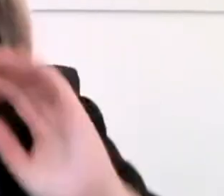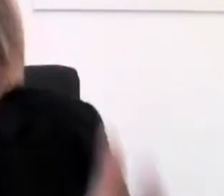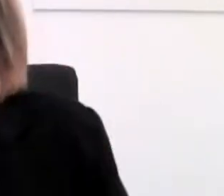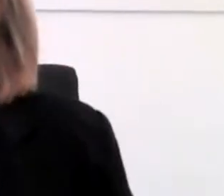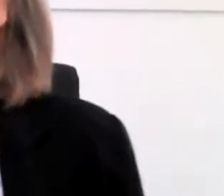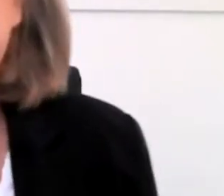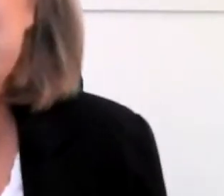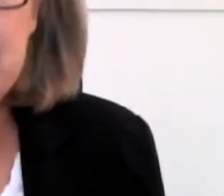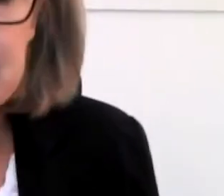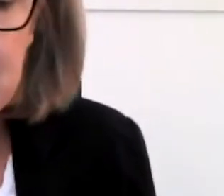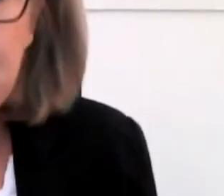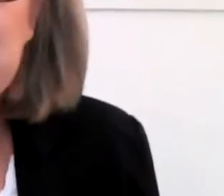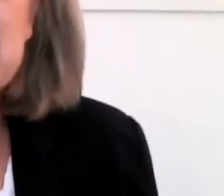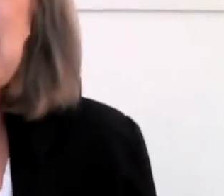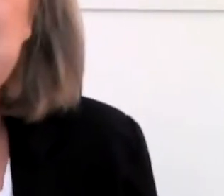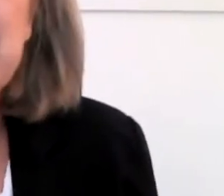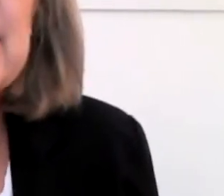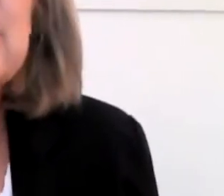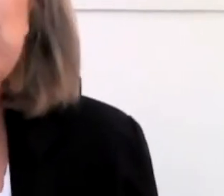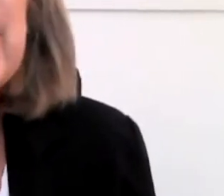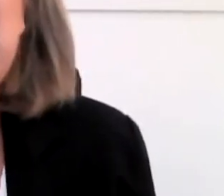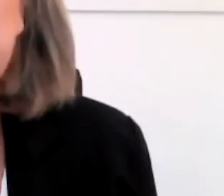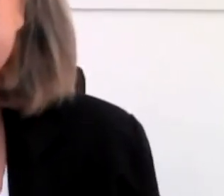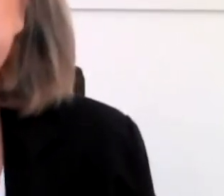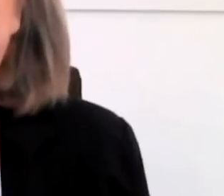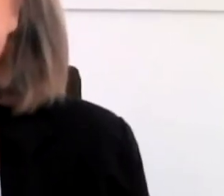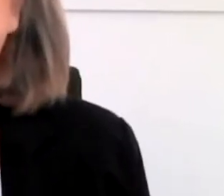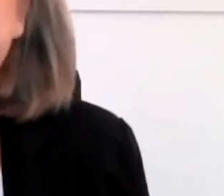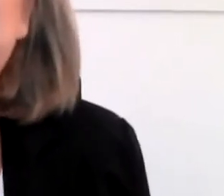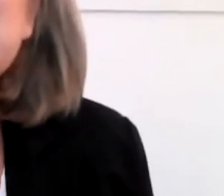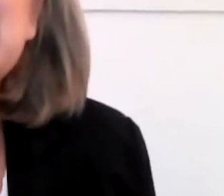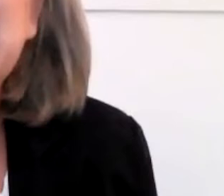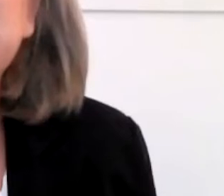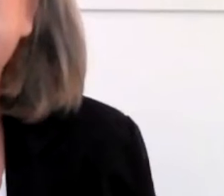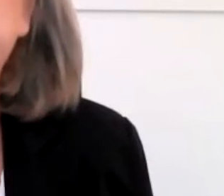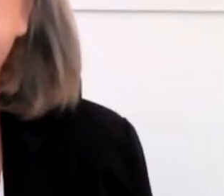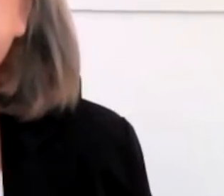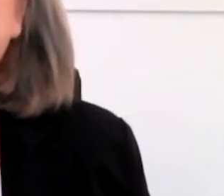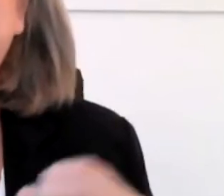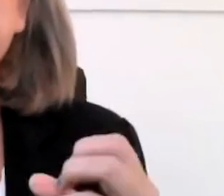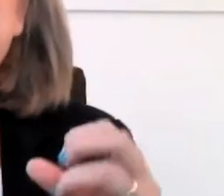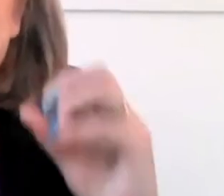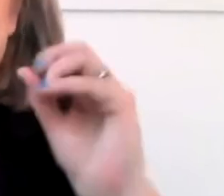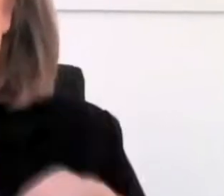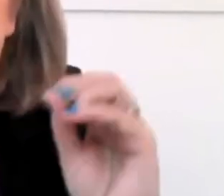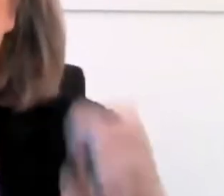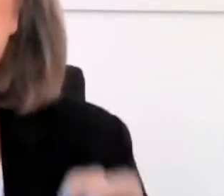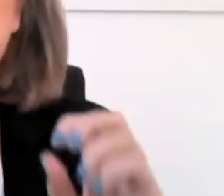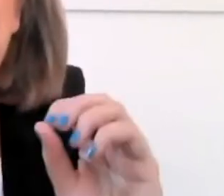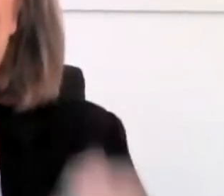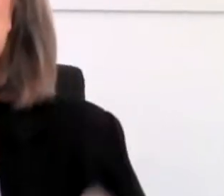Folletti started this study, I mean, this is really hard to imagine, but in 1994, there had been